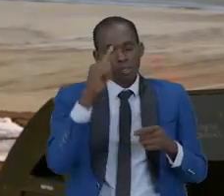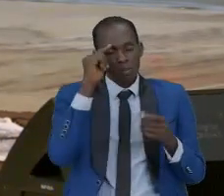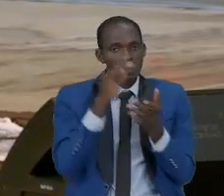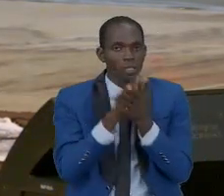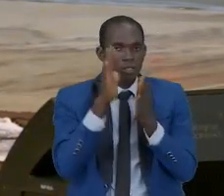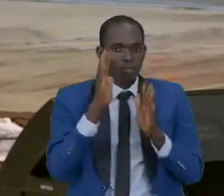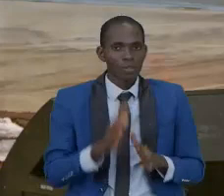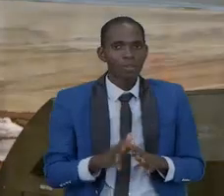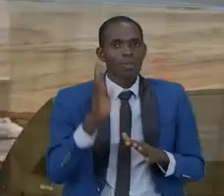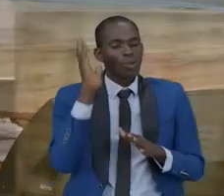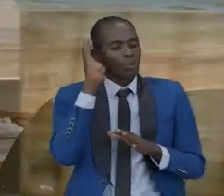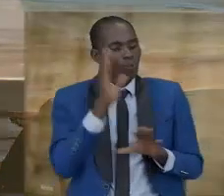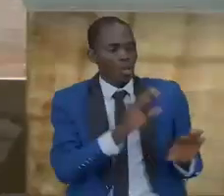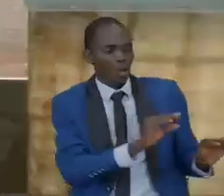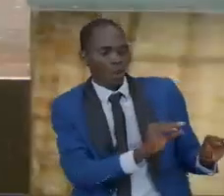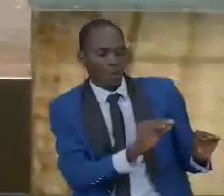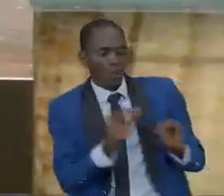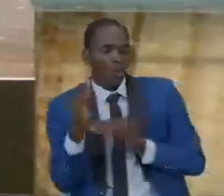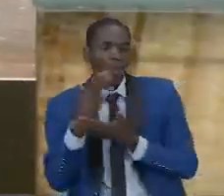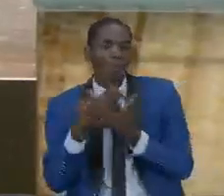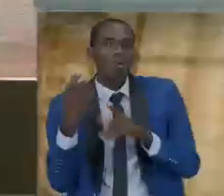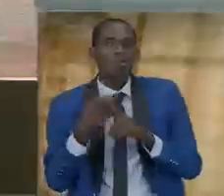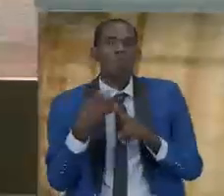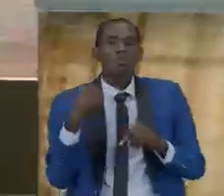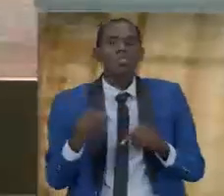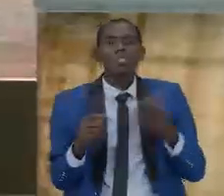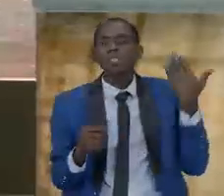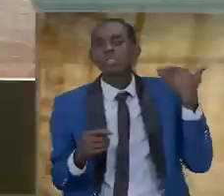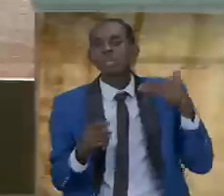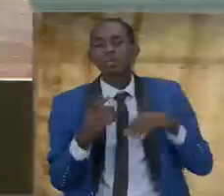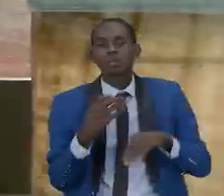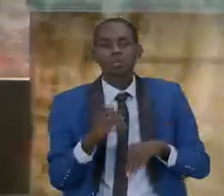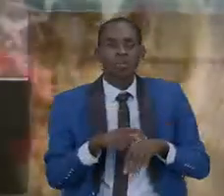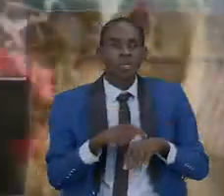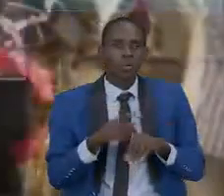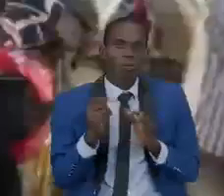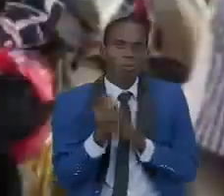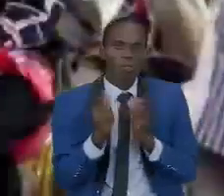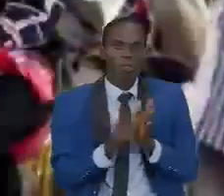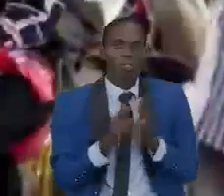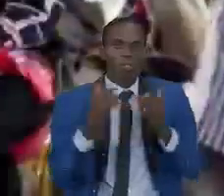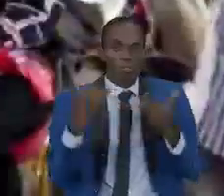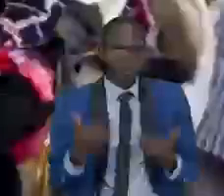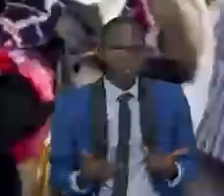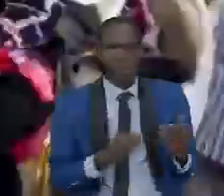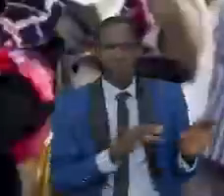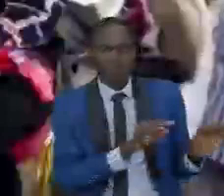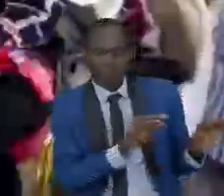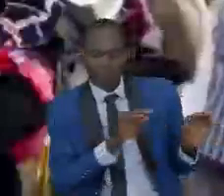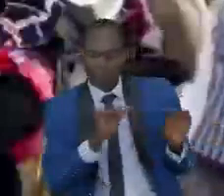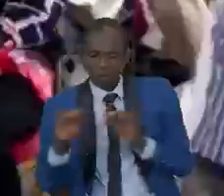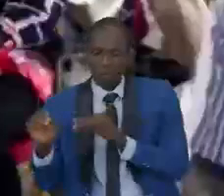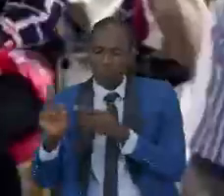passed away from the time of the Lord now we come to the Lord Our Savior Our